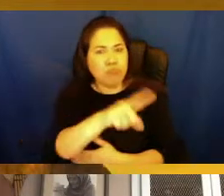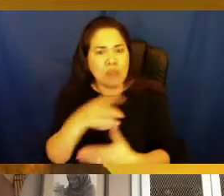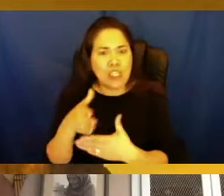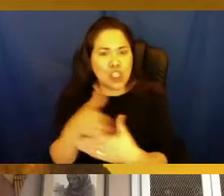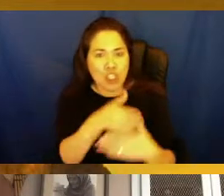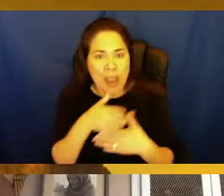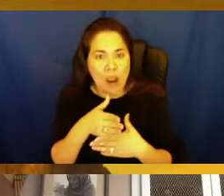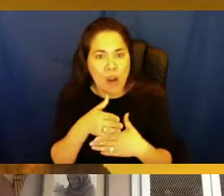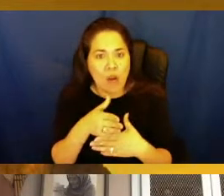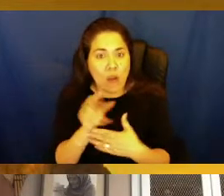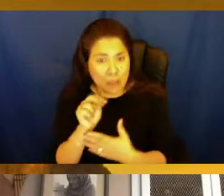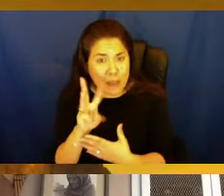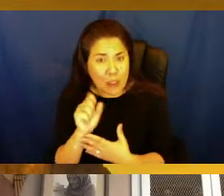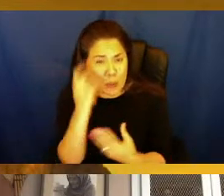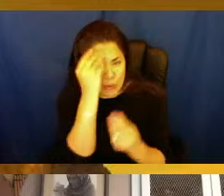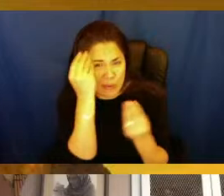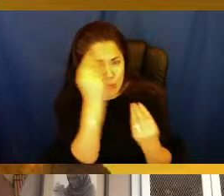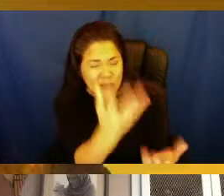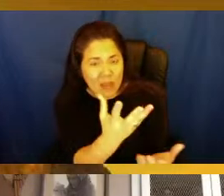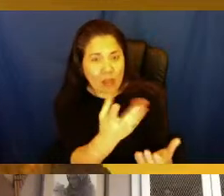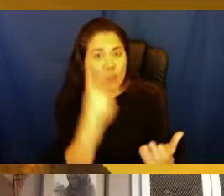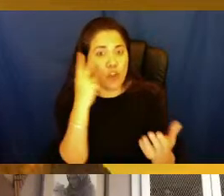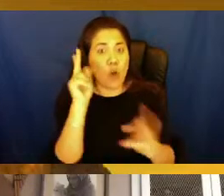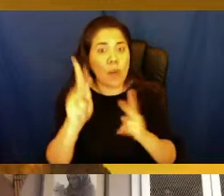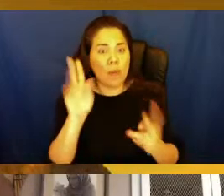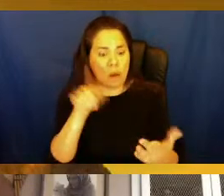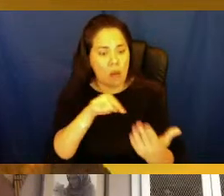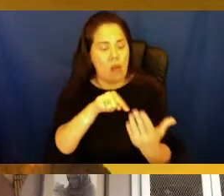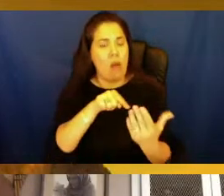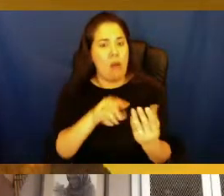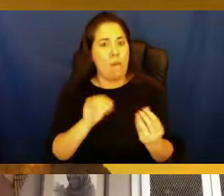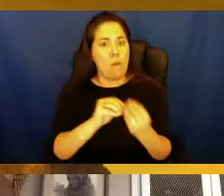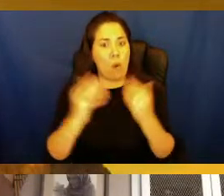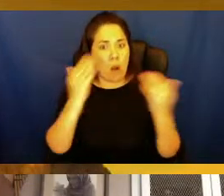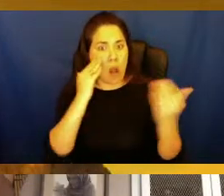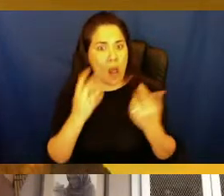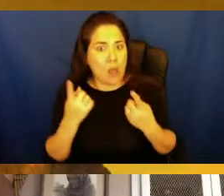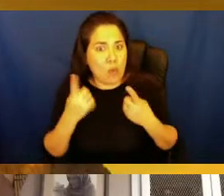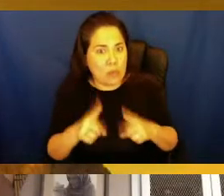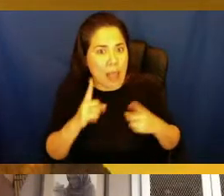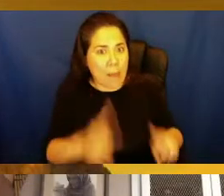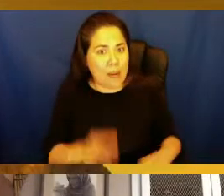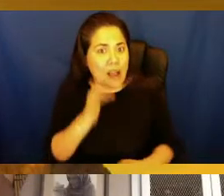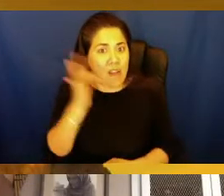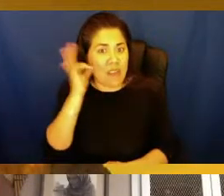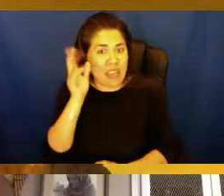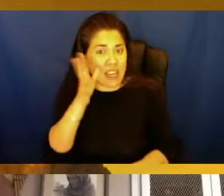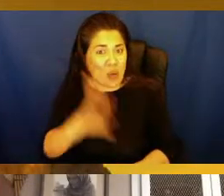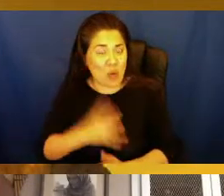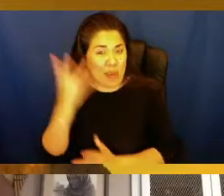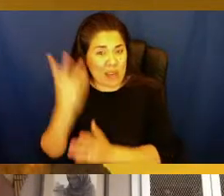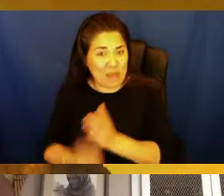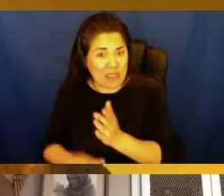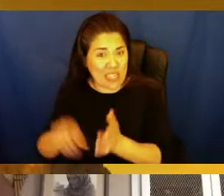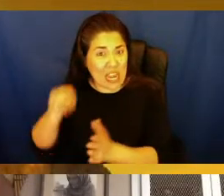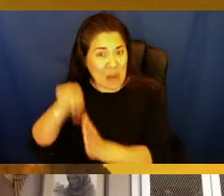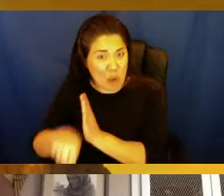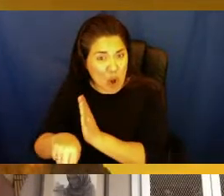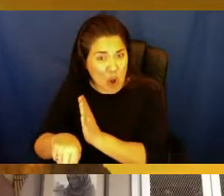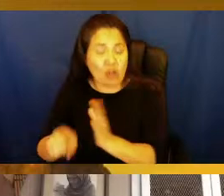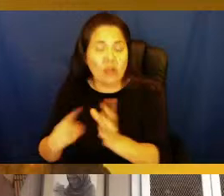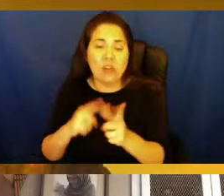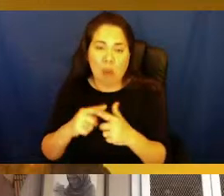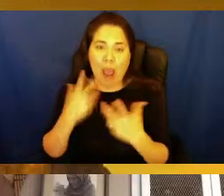us, bringing out that awareness to that epidemic as well, and just little things like that. So I just kind of wanted to throw